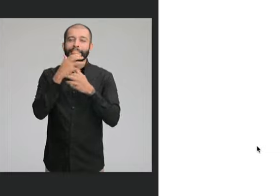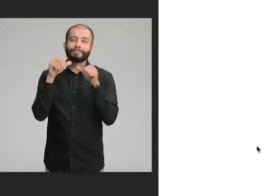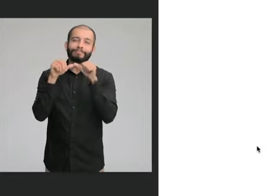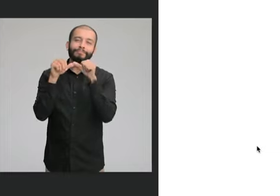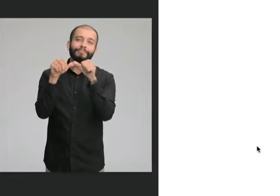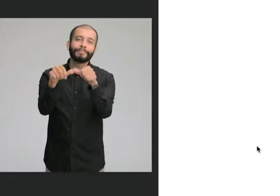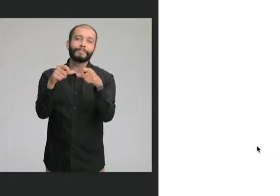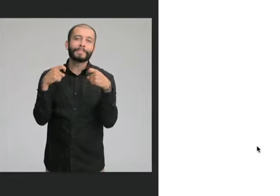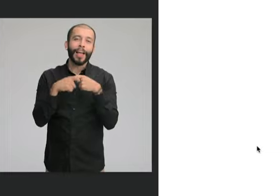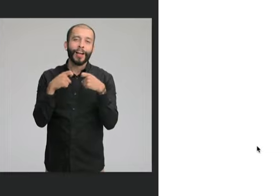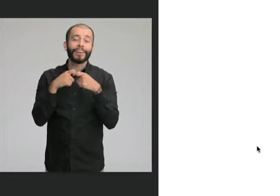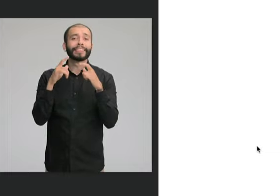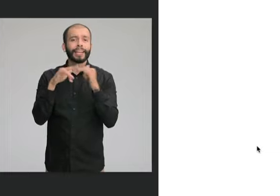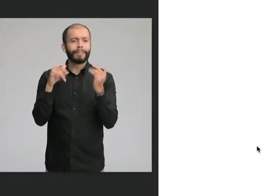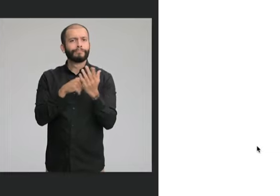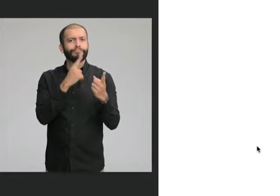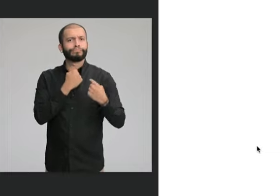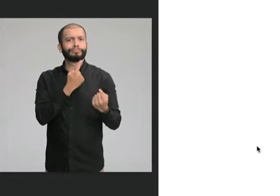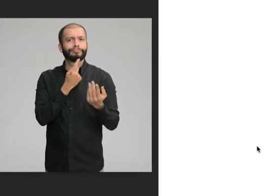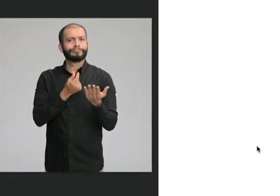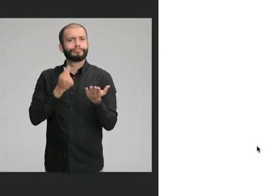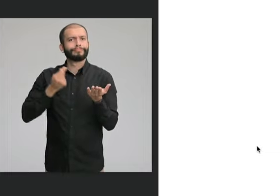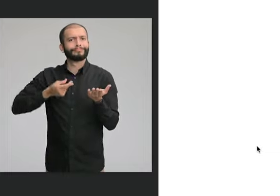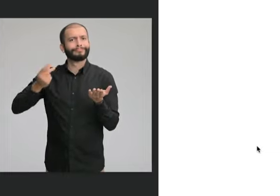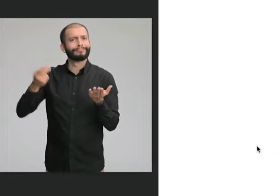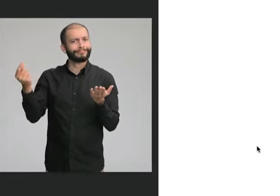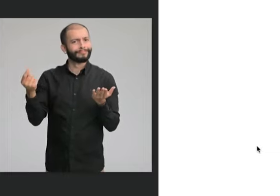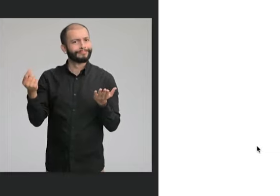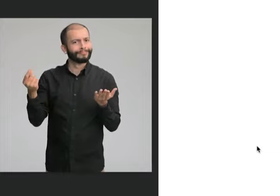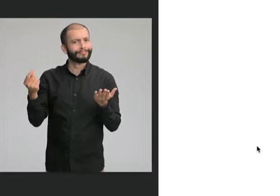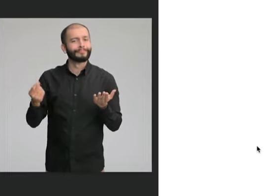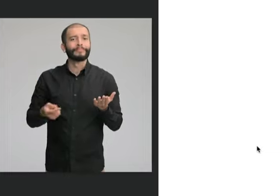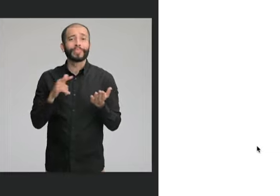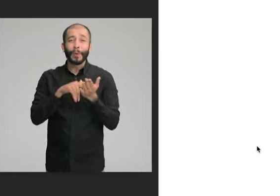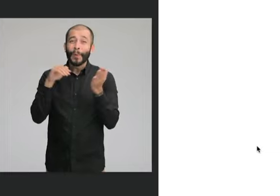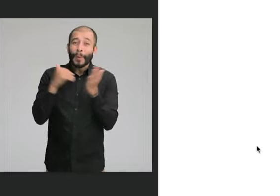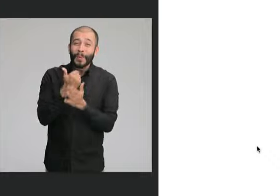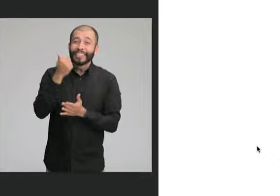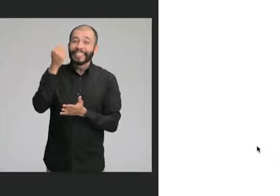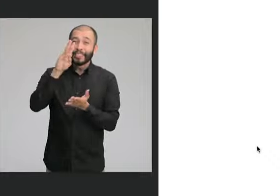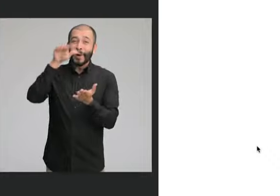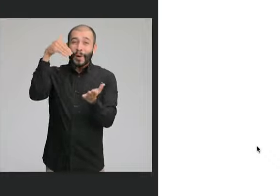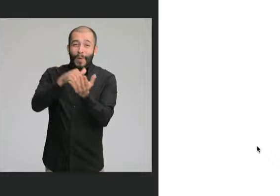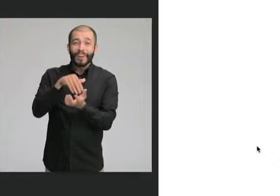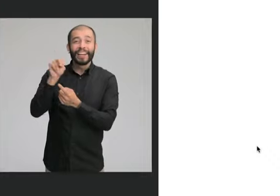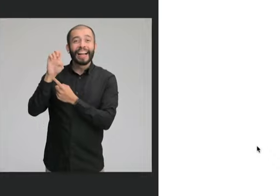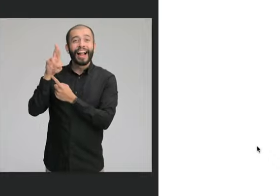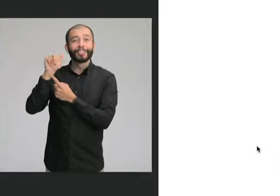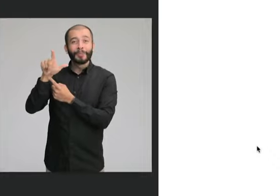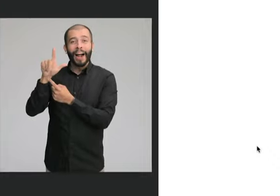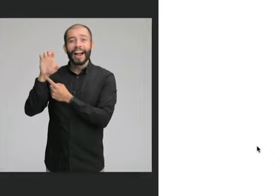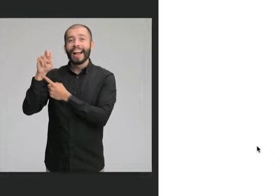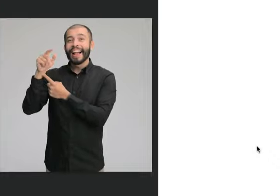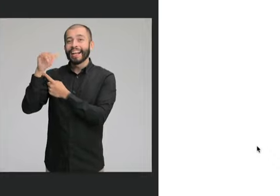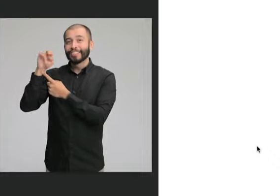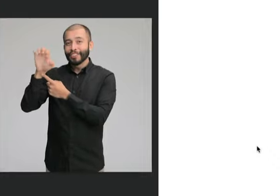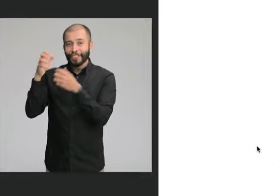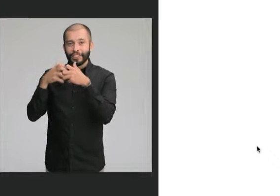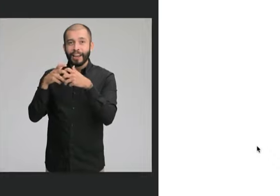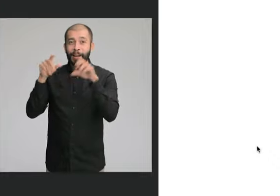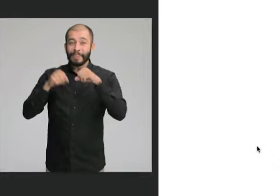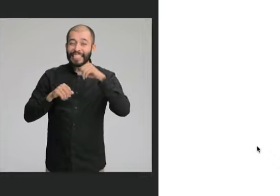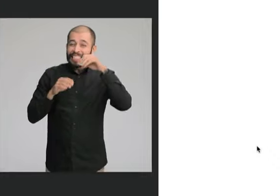deliver amazing battery life while still being extremely responsive. The new 16-core neural engine is capable of nearly